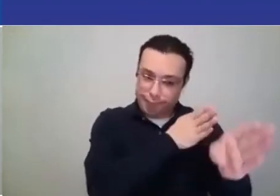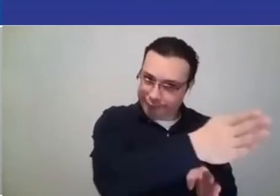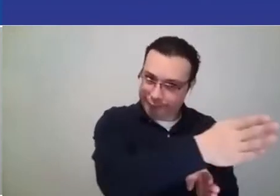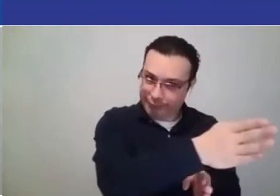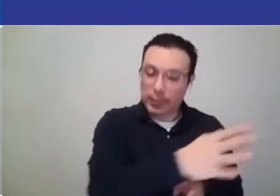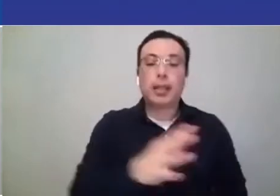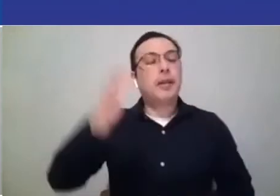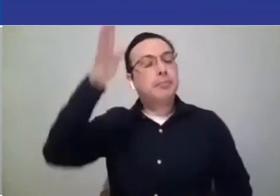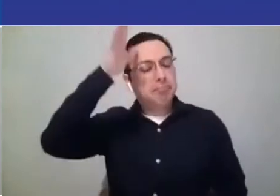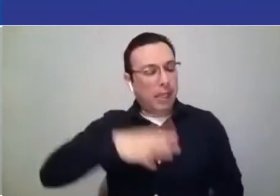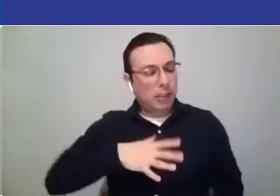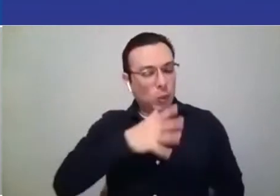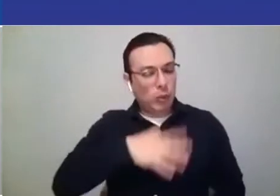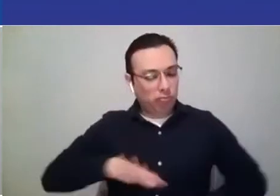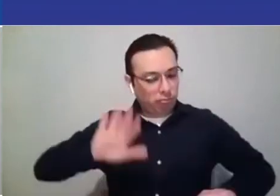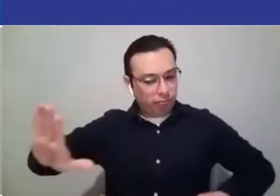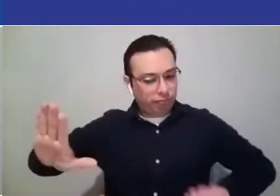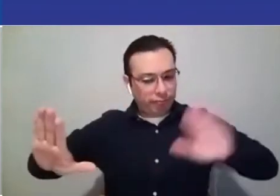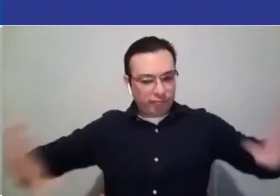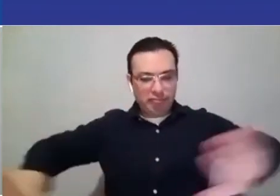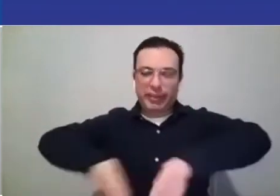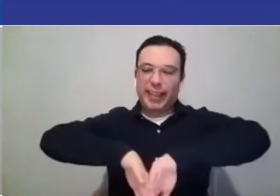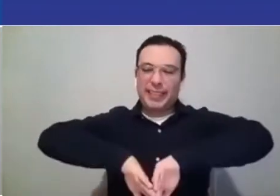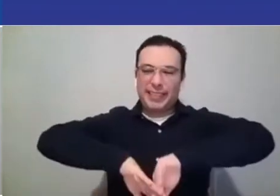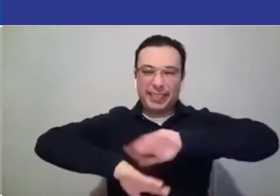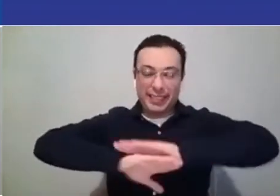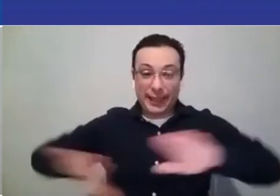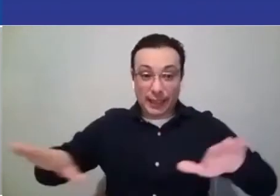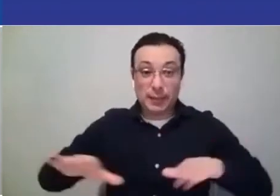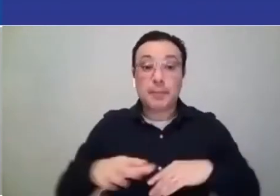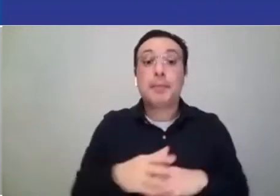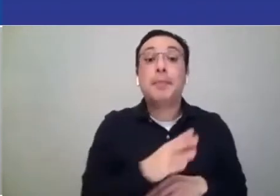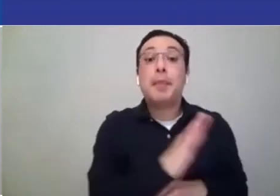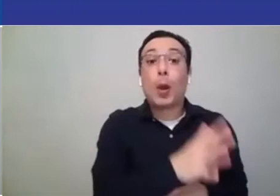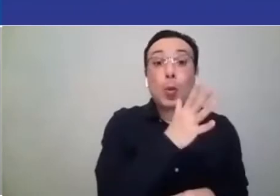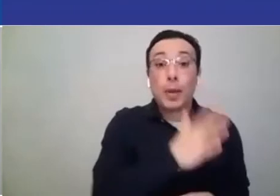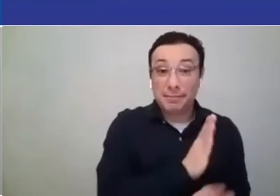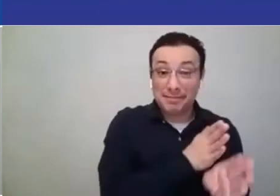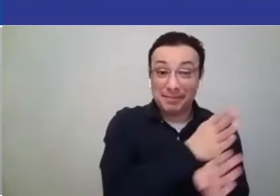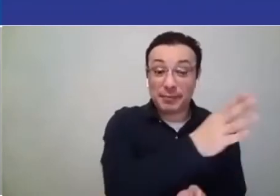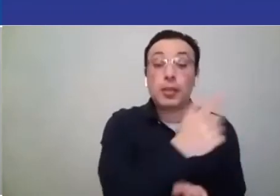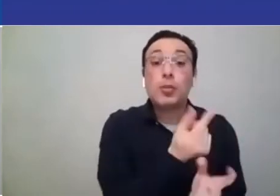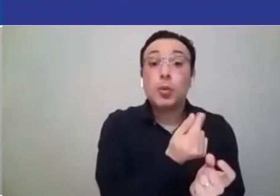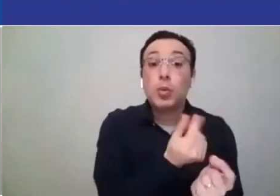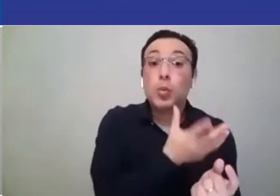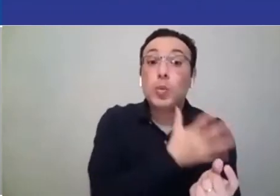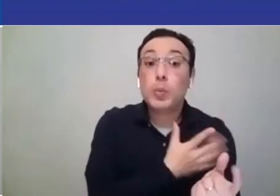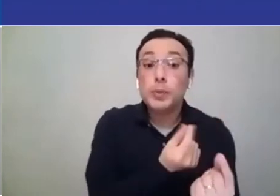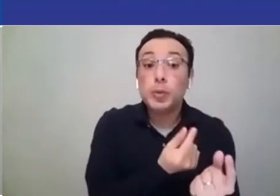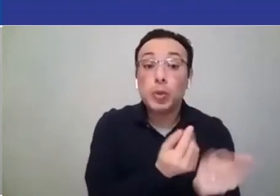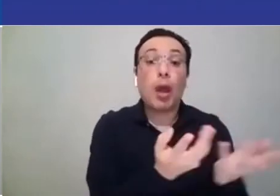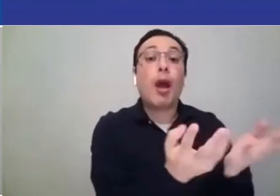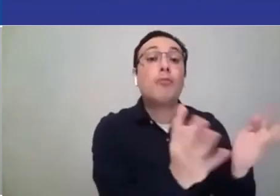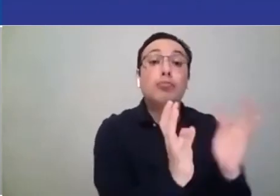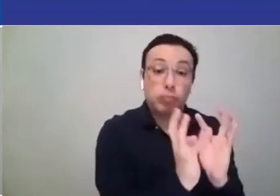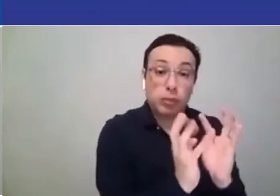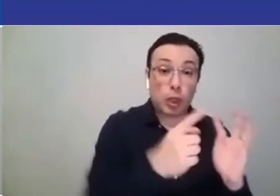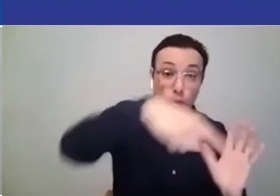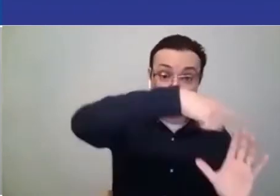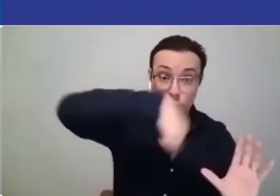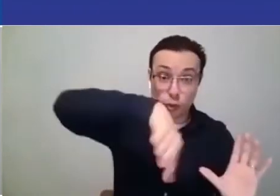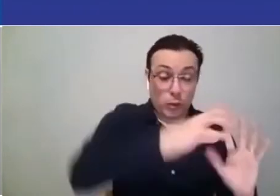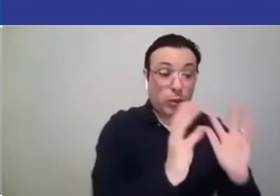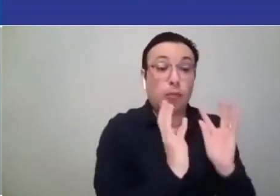much about this like gender binary. This is what women do, this is what men do. And in Gidda, women will dance